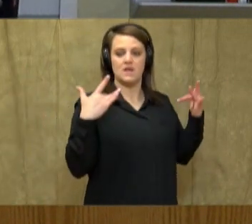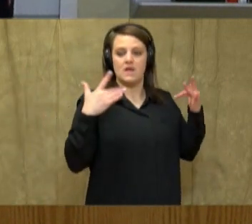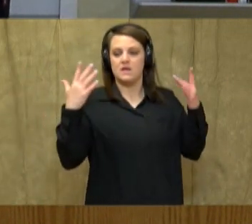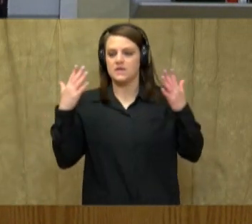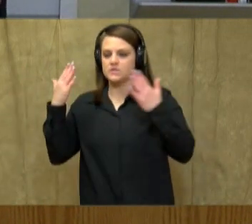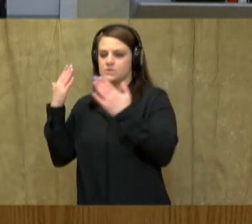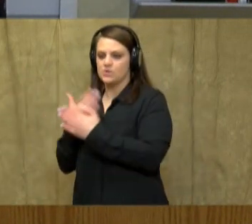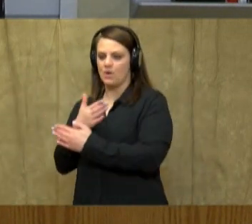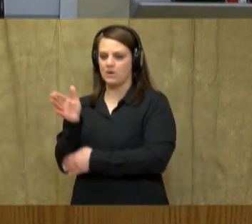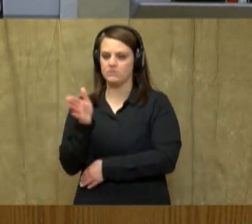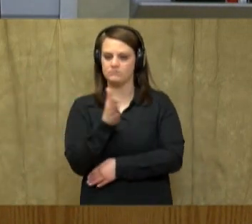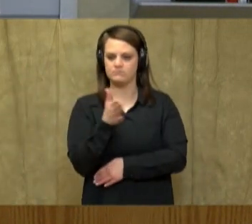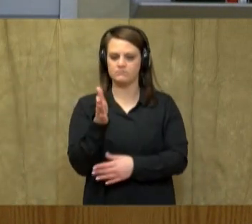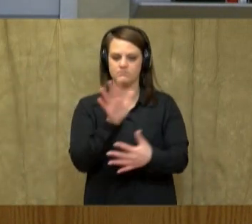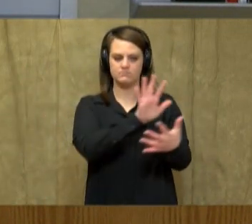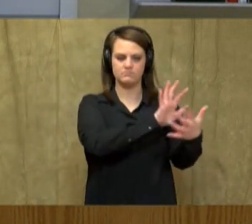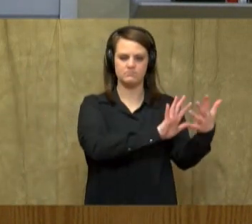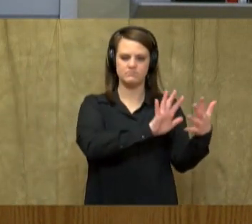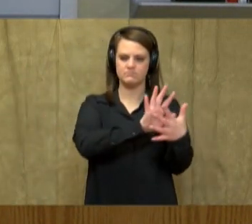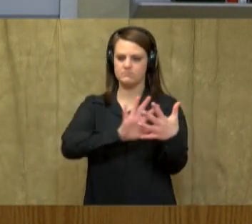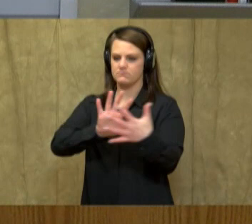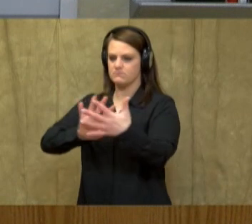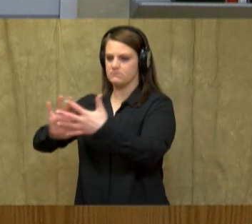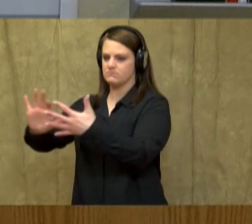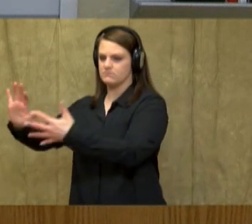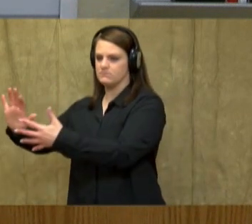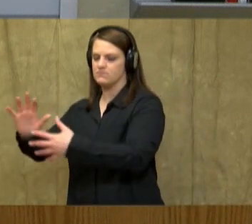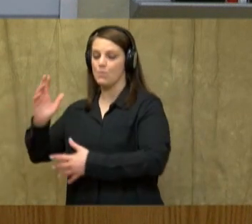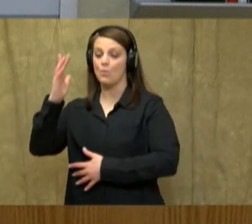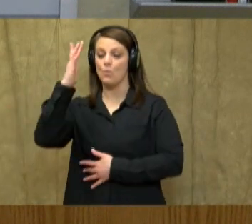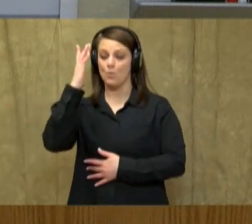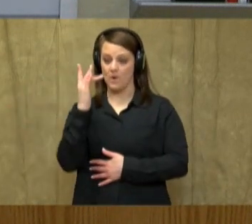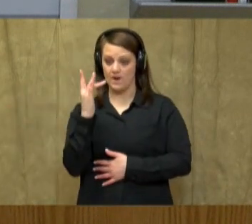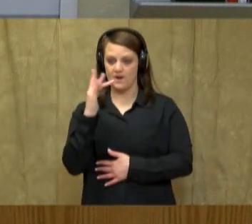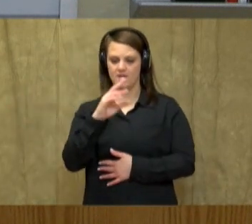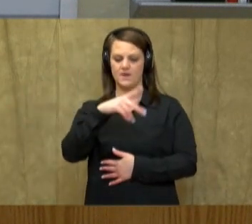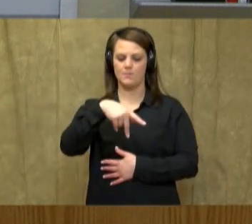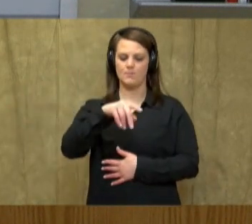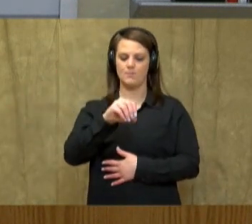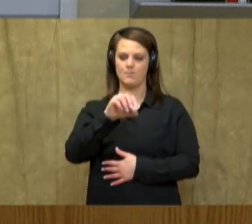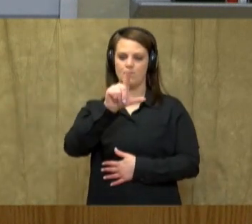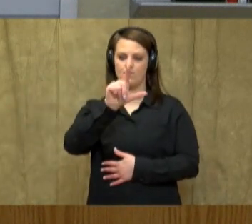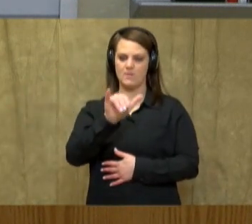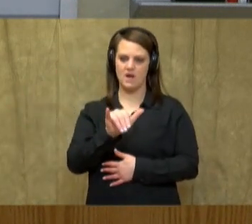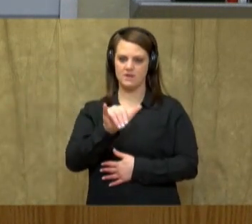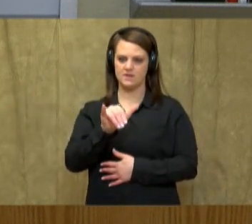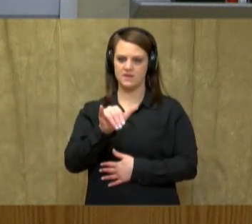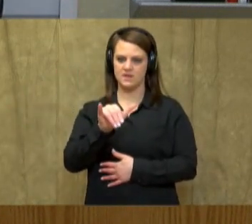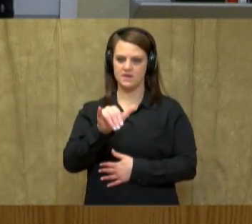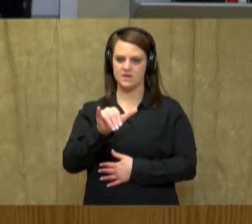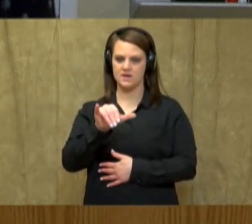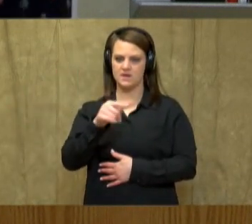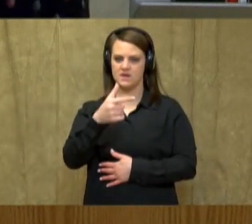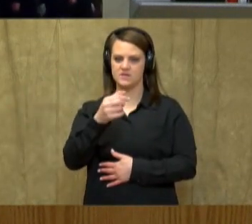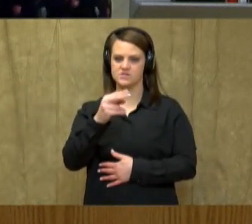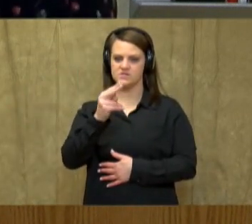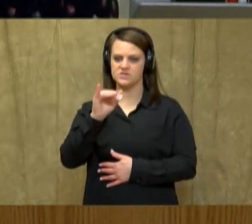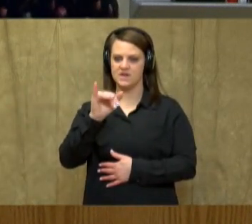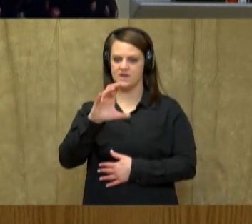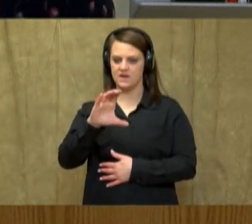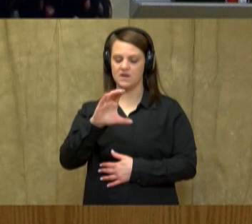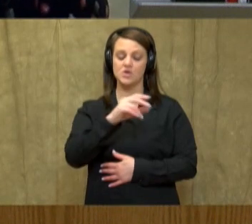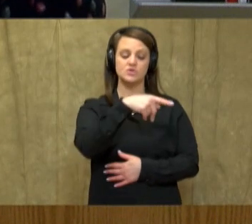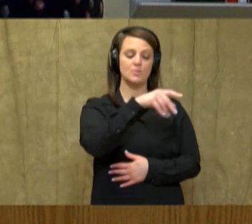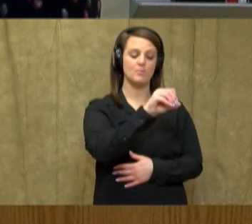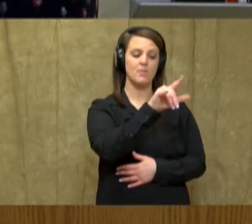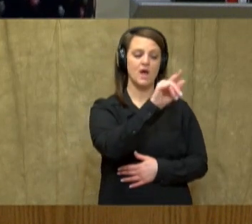everything in between. And this has to do because polygenic traits. So remember, poly means many.